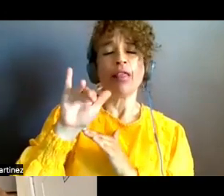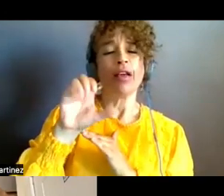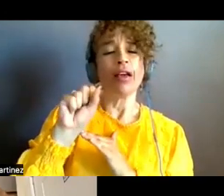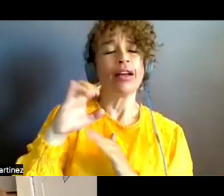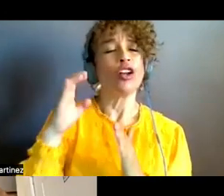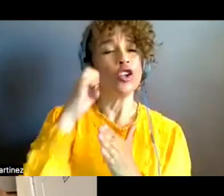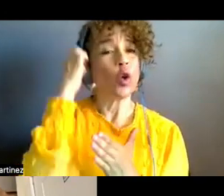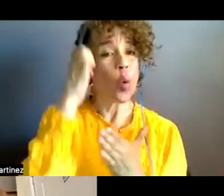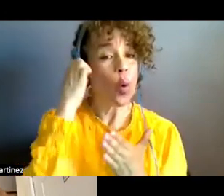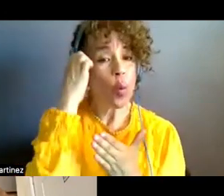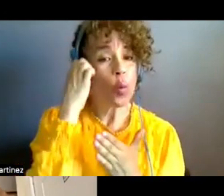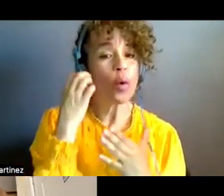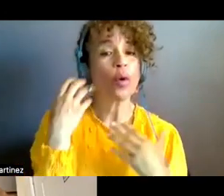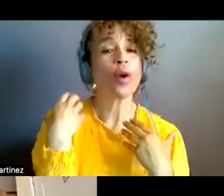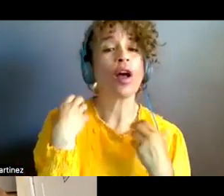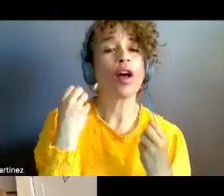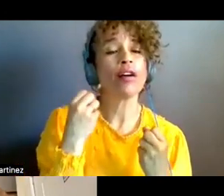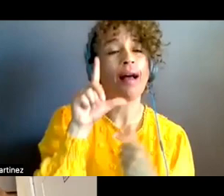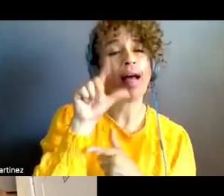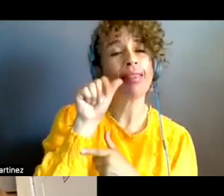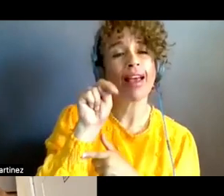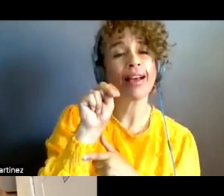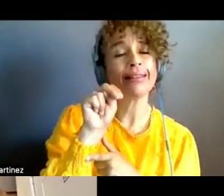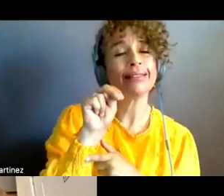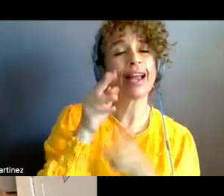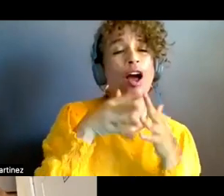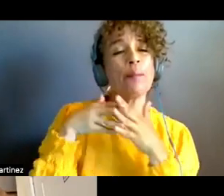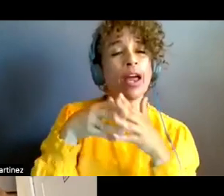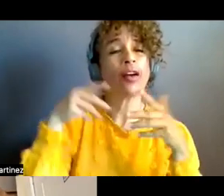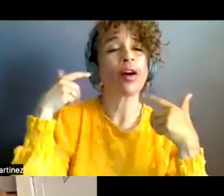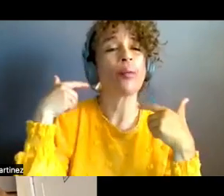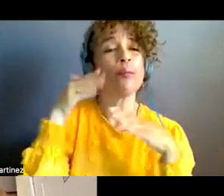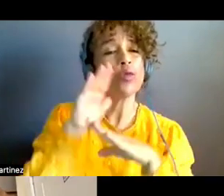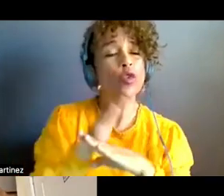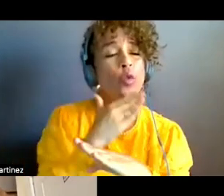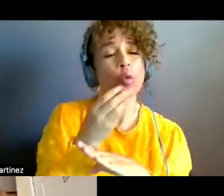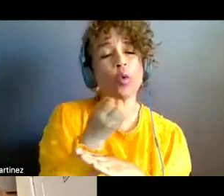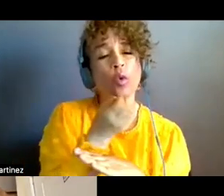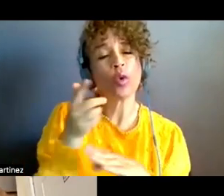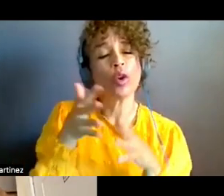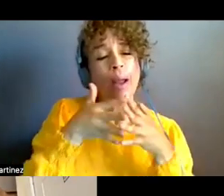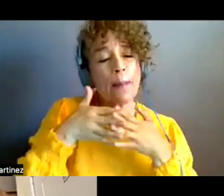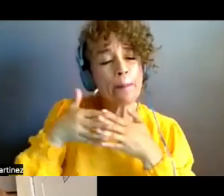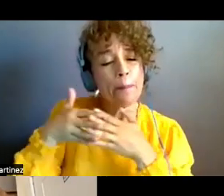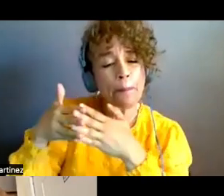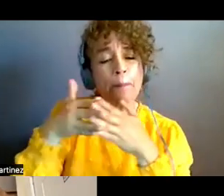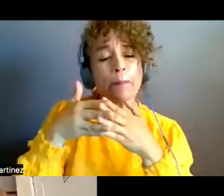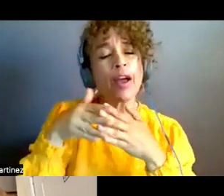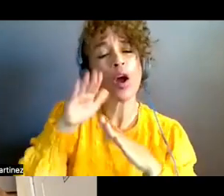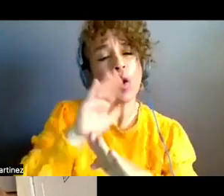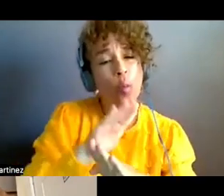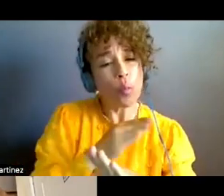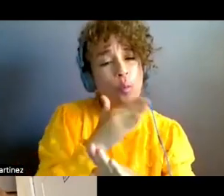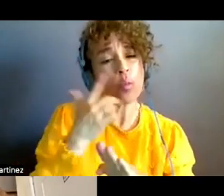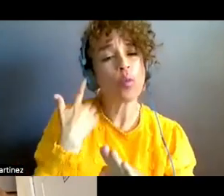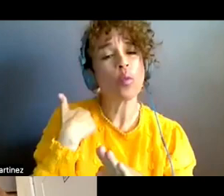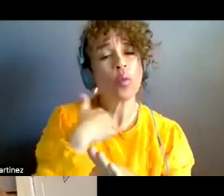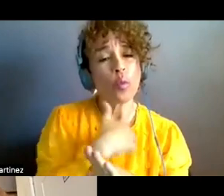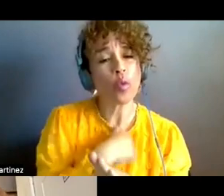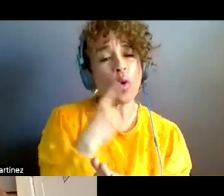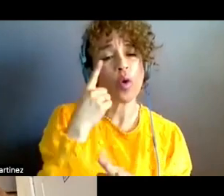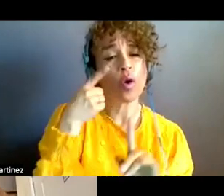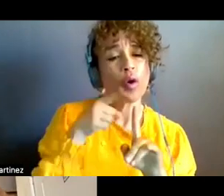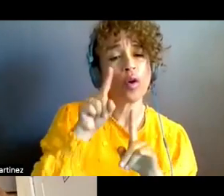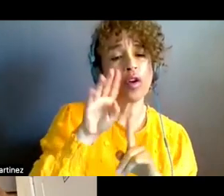Europe, healthy dose of Latin American music, of course. Yeah. Quite a bit of American music. We had